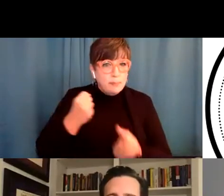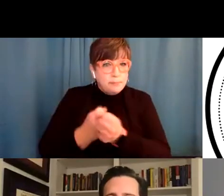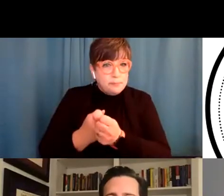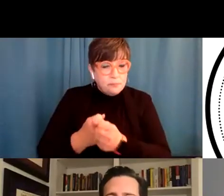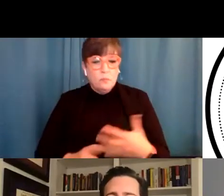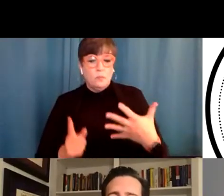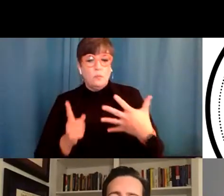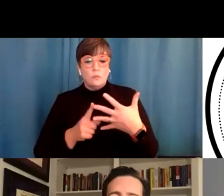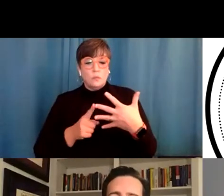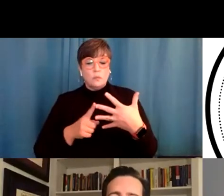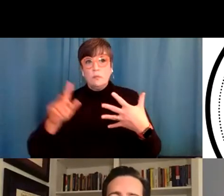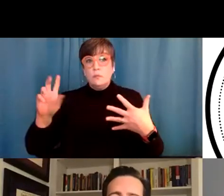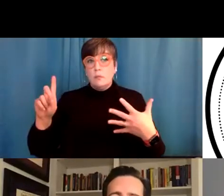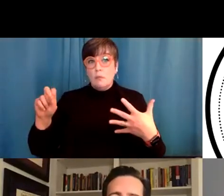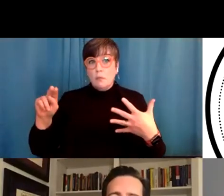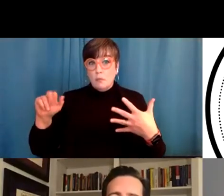Donald Trump's